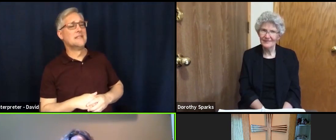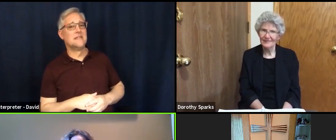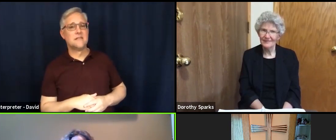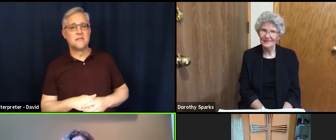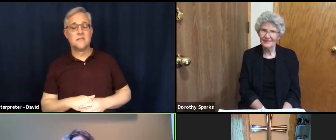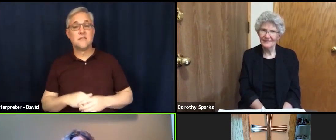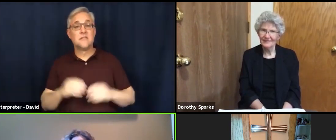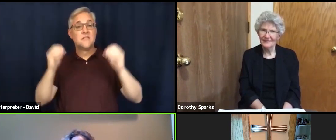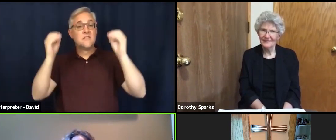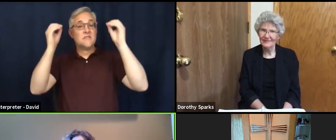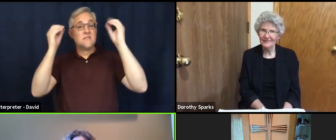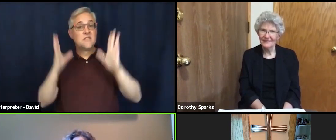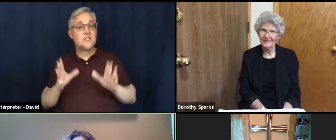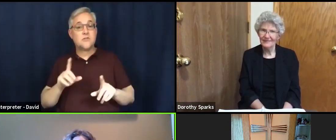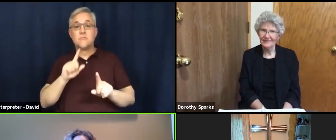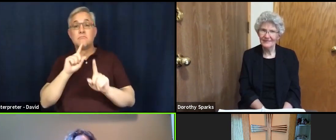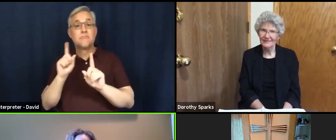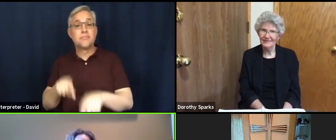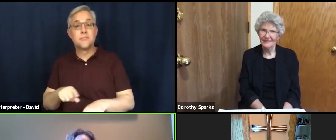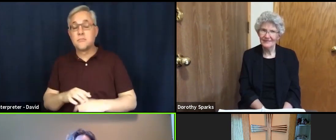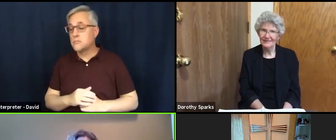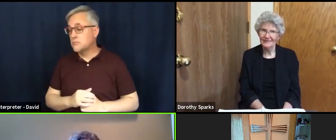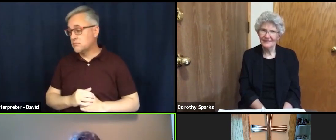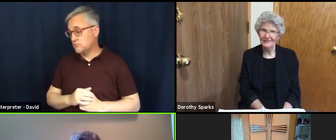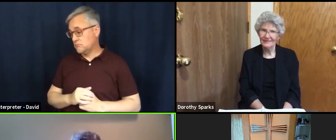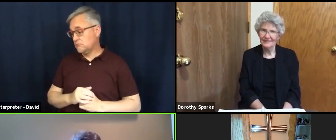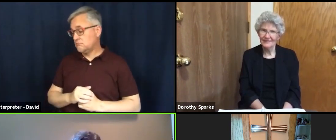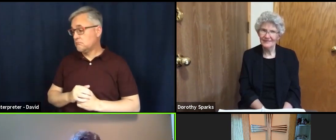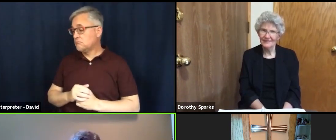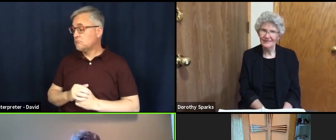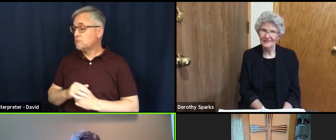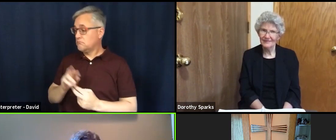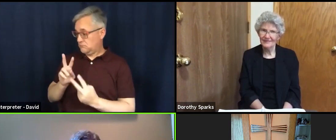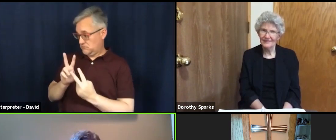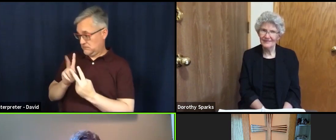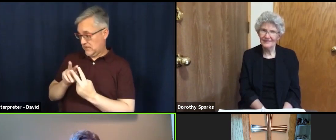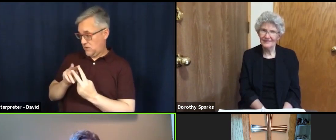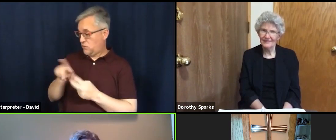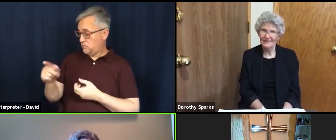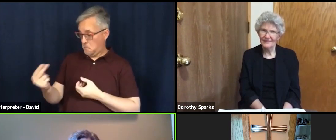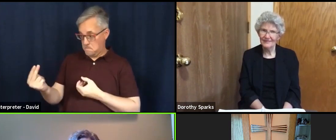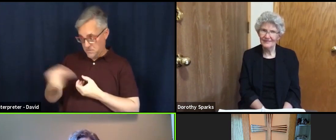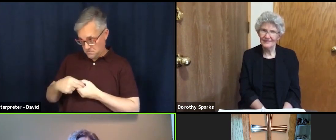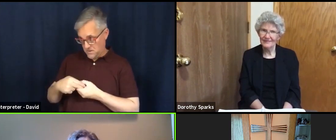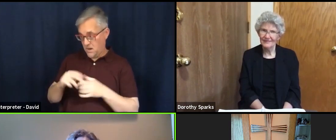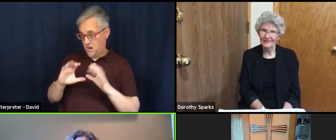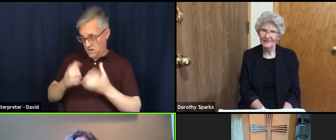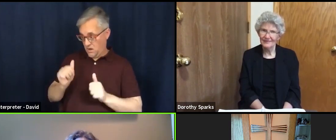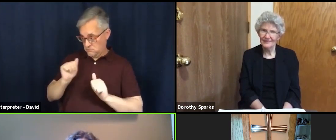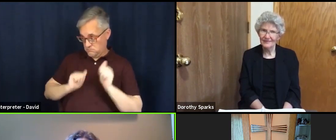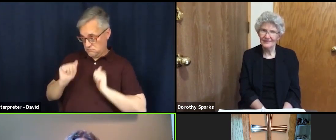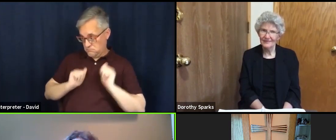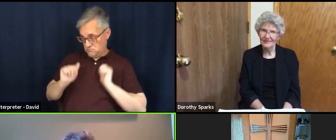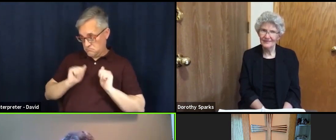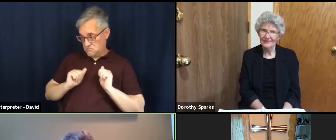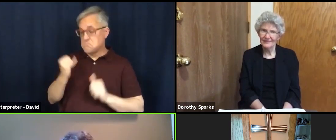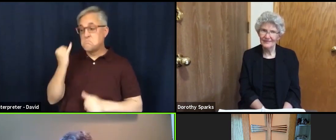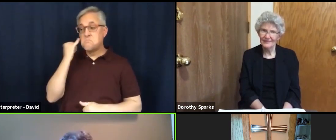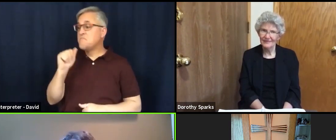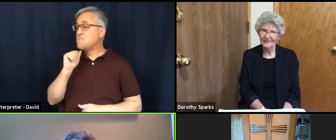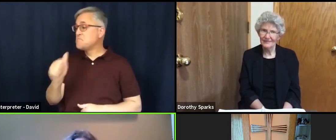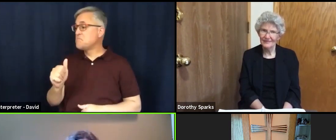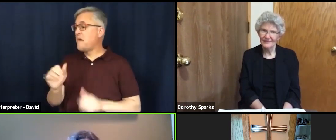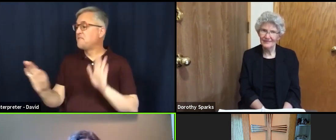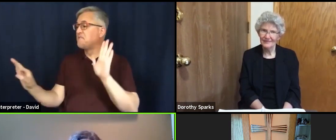And the teacher said, either you participate in this or you fail